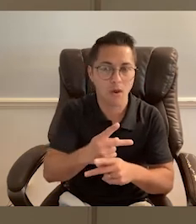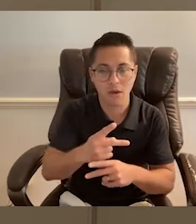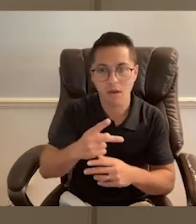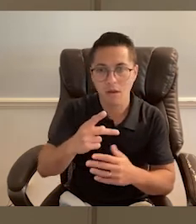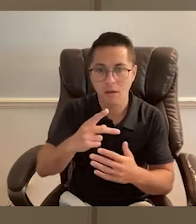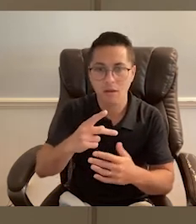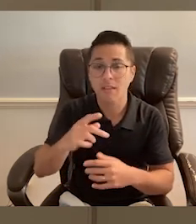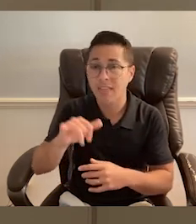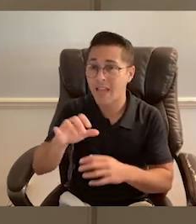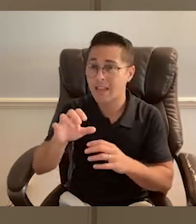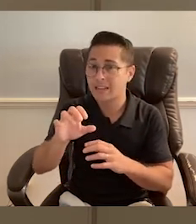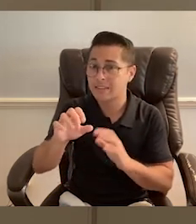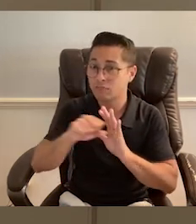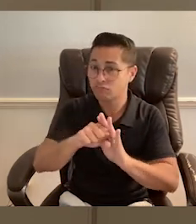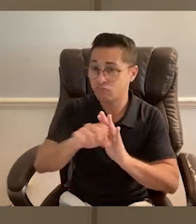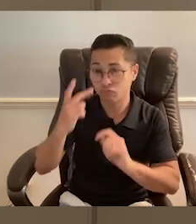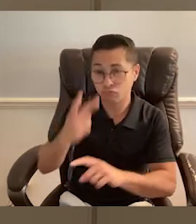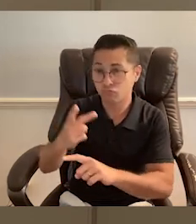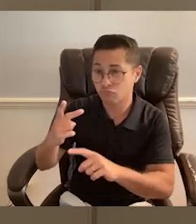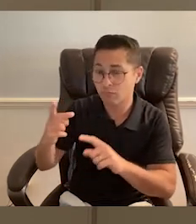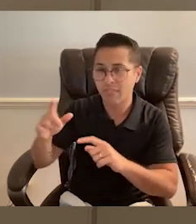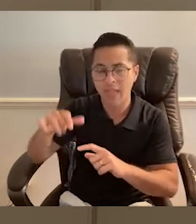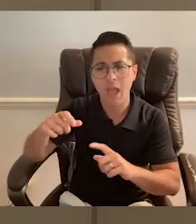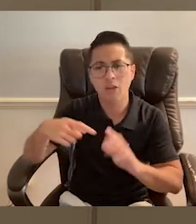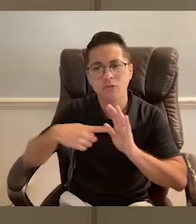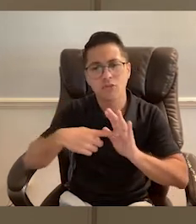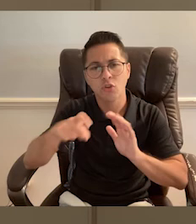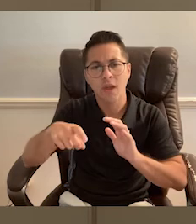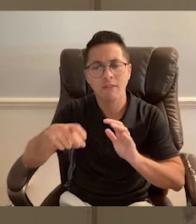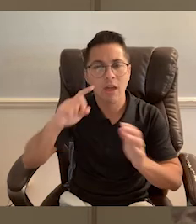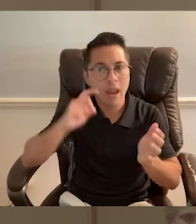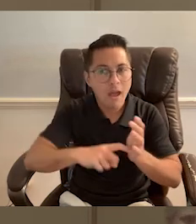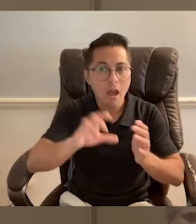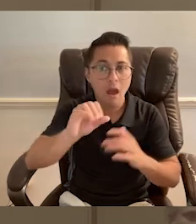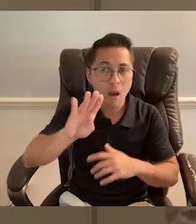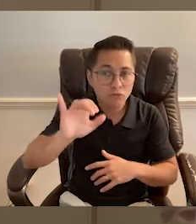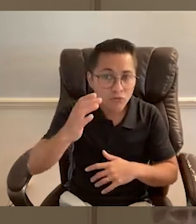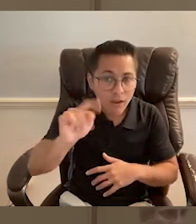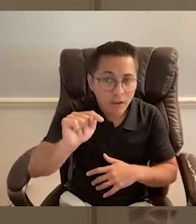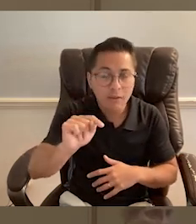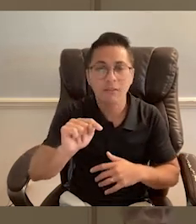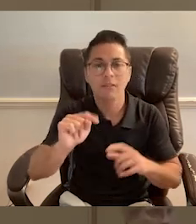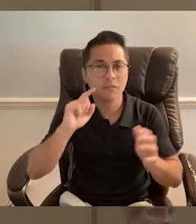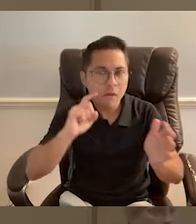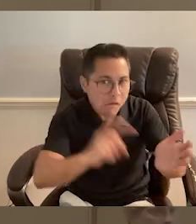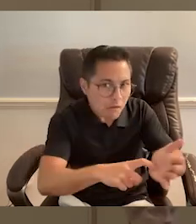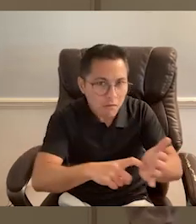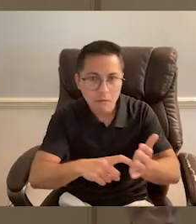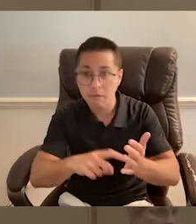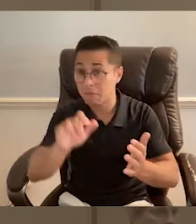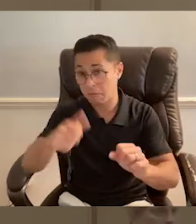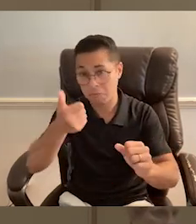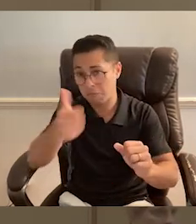it. Because I mean, like, if you look at, like, with my car, it'll recognize cars in front of me, right? And it